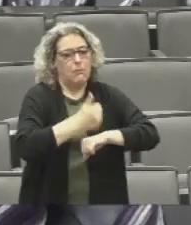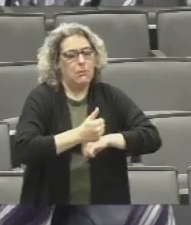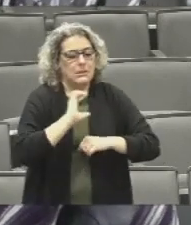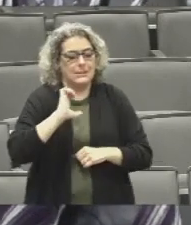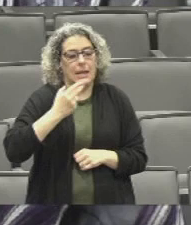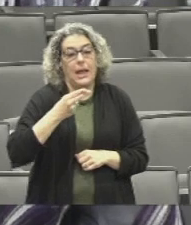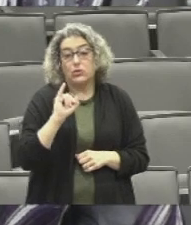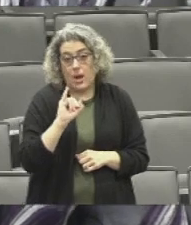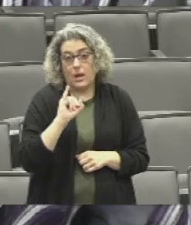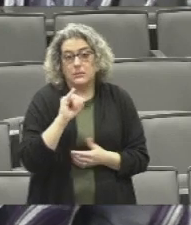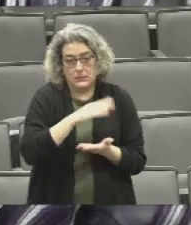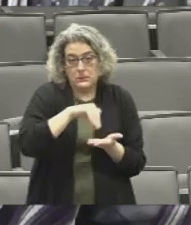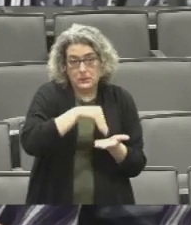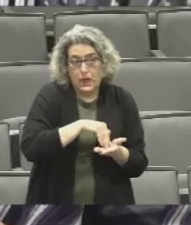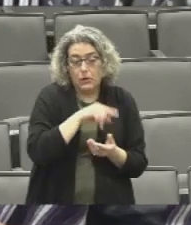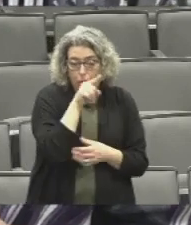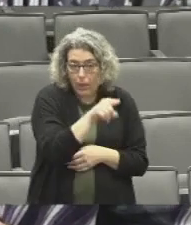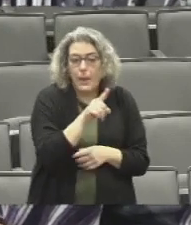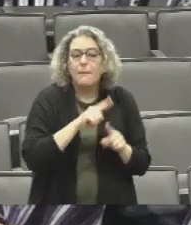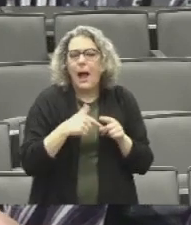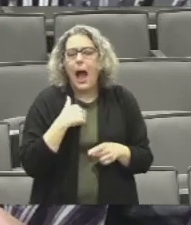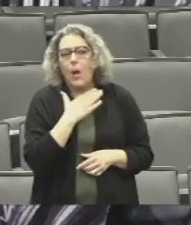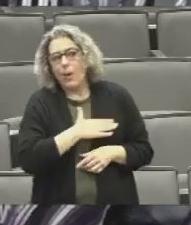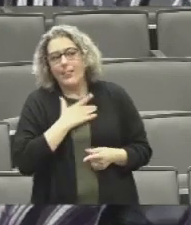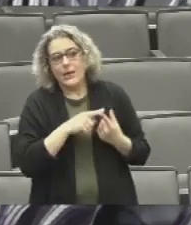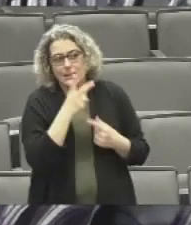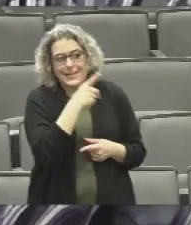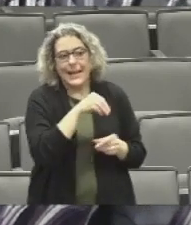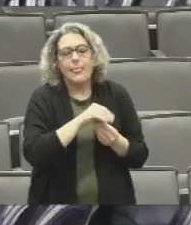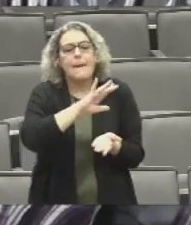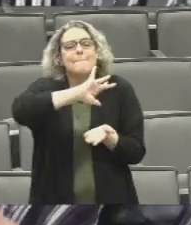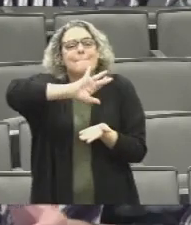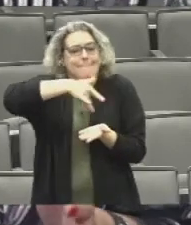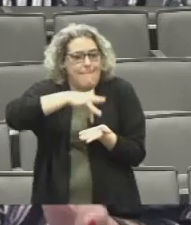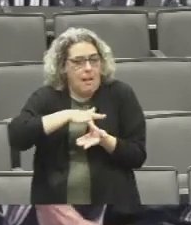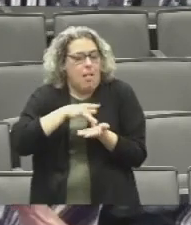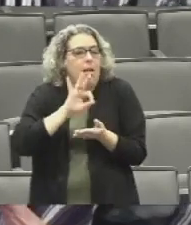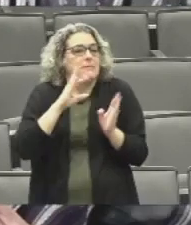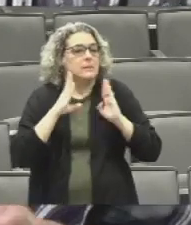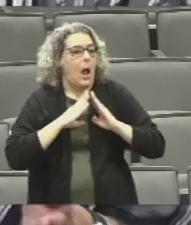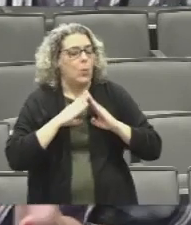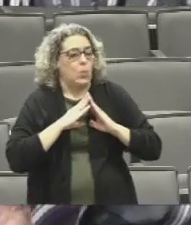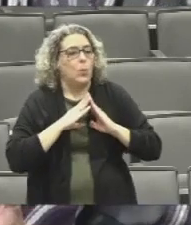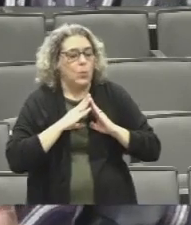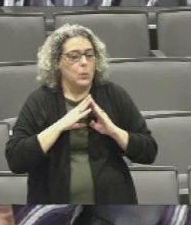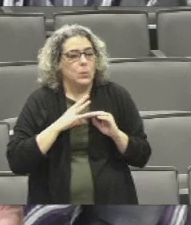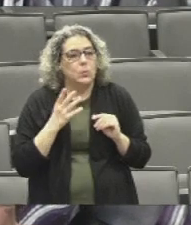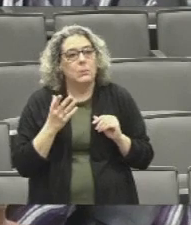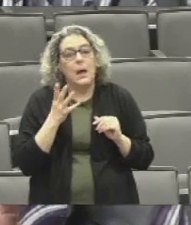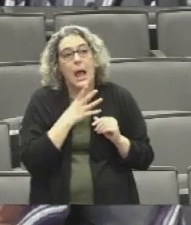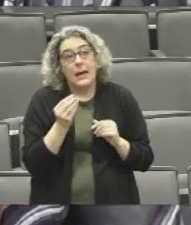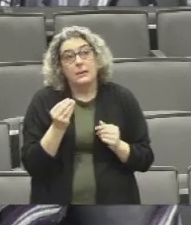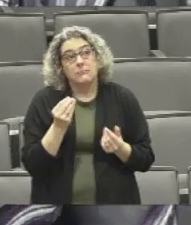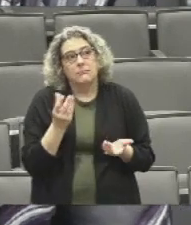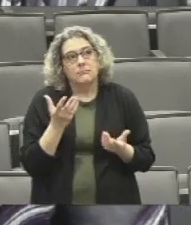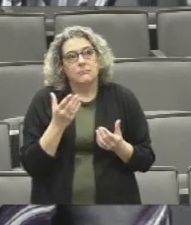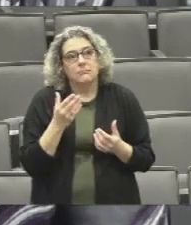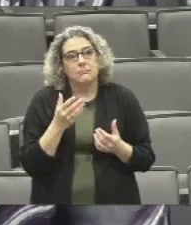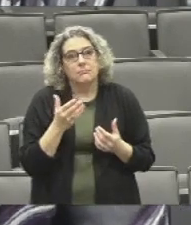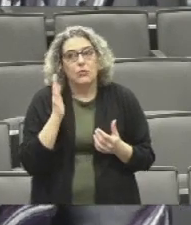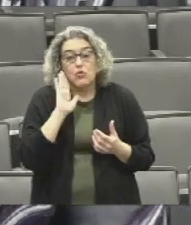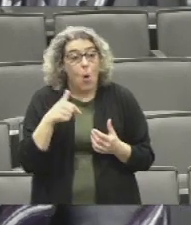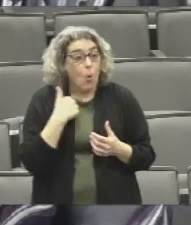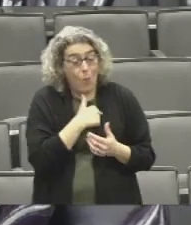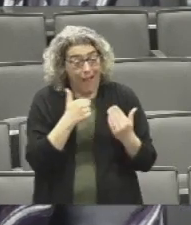Center, but I would like to see them more in middle of town and also in some of our western